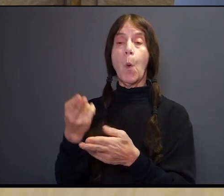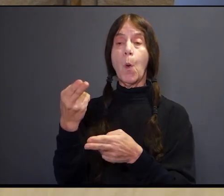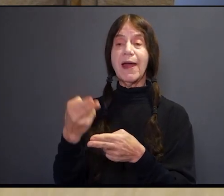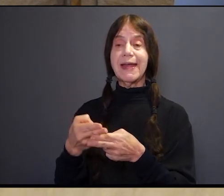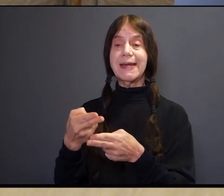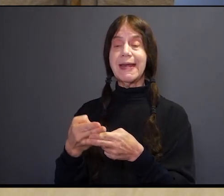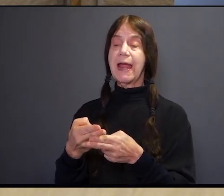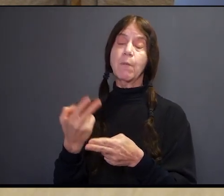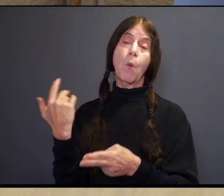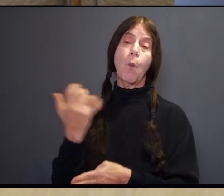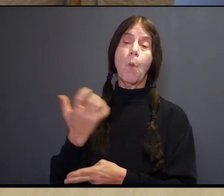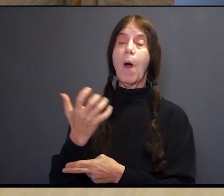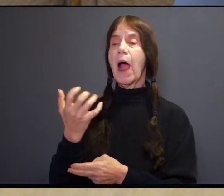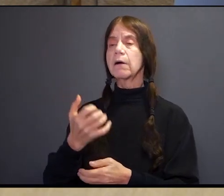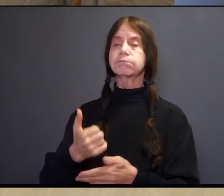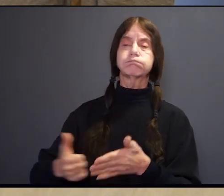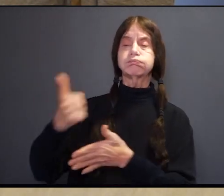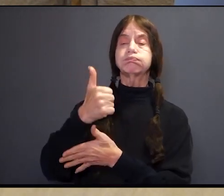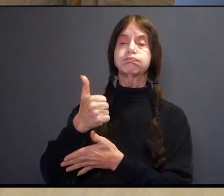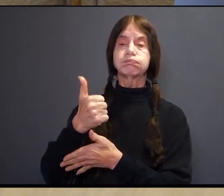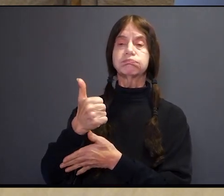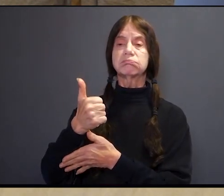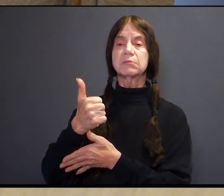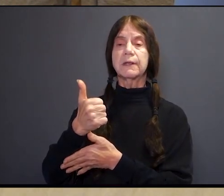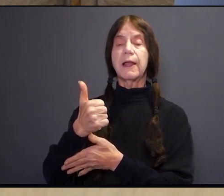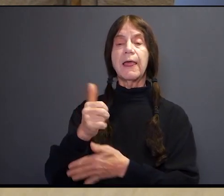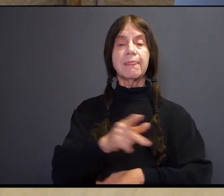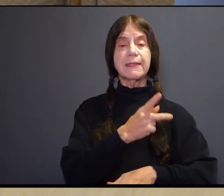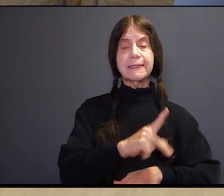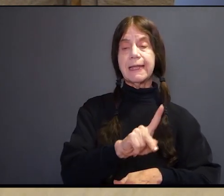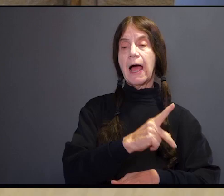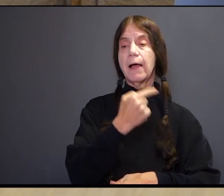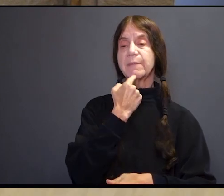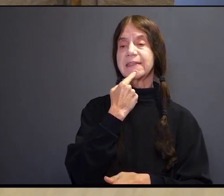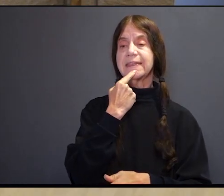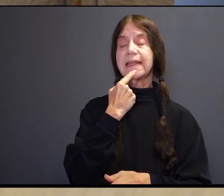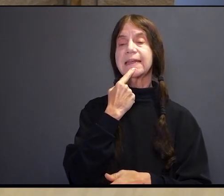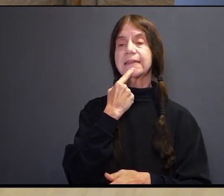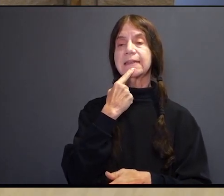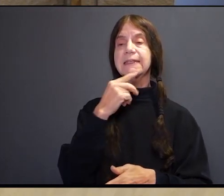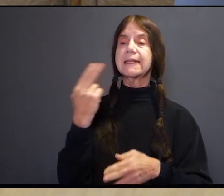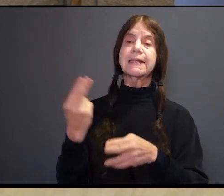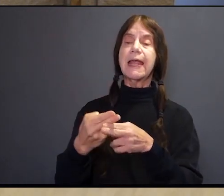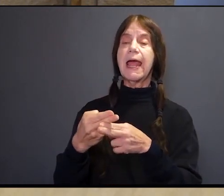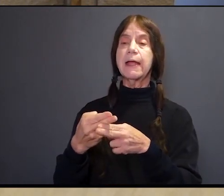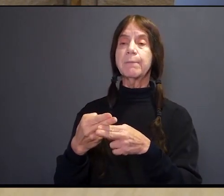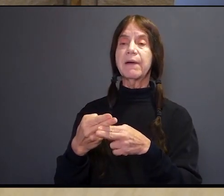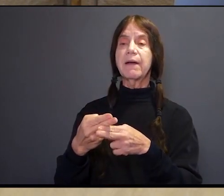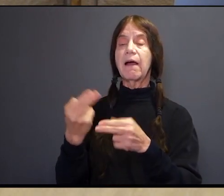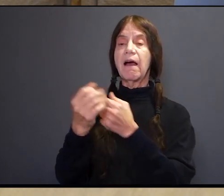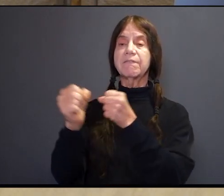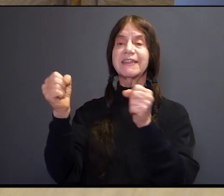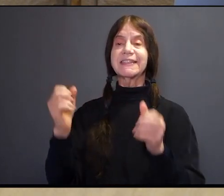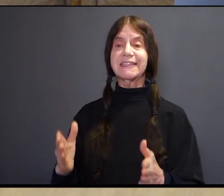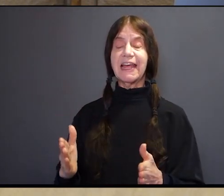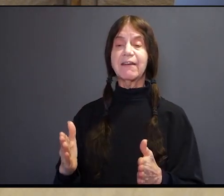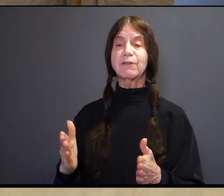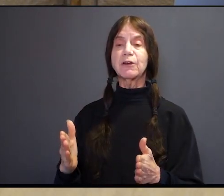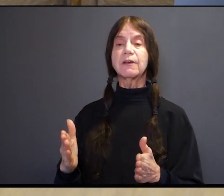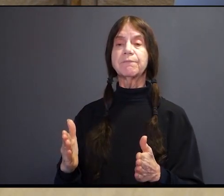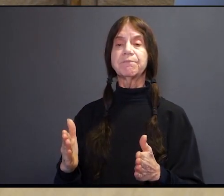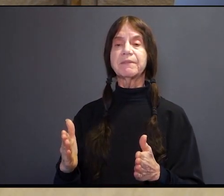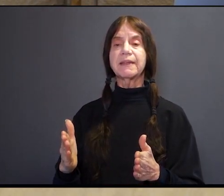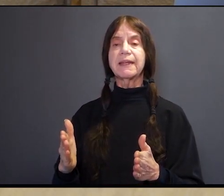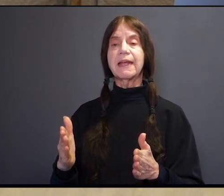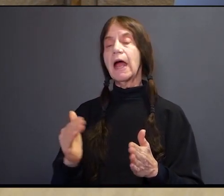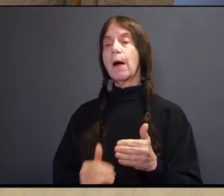It is majestic in all the earth, as the psalm said, "For it is the name of the Savior." It is the